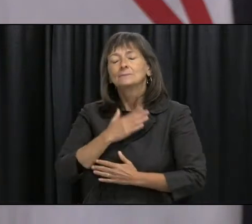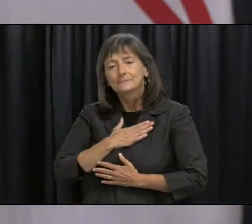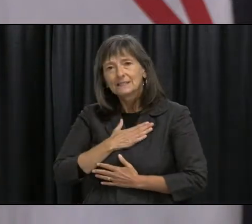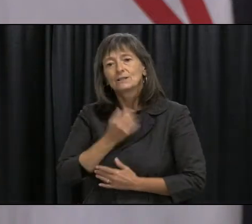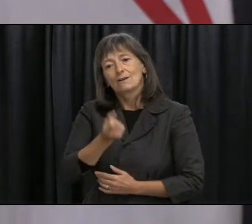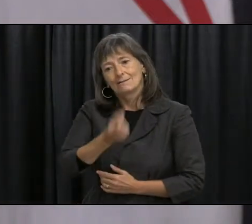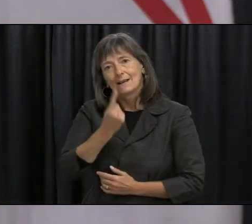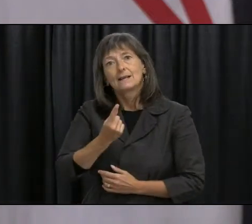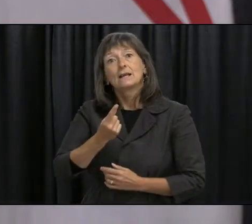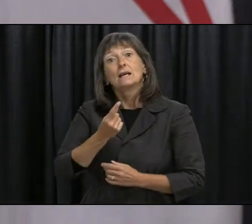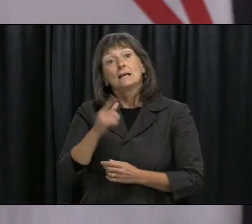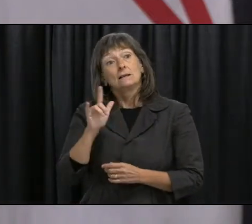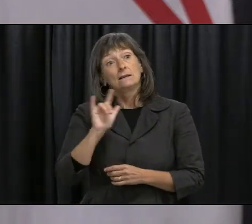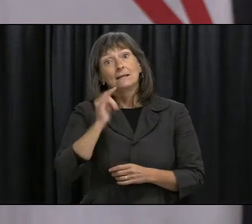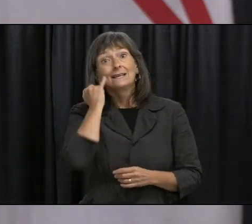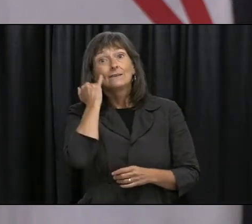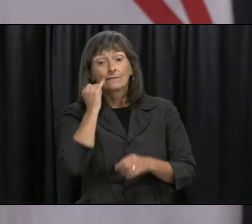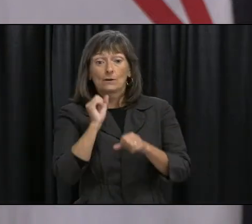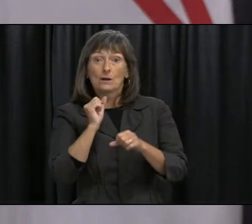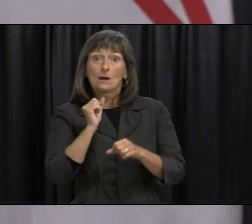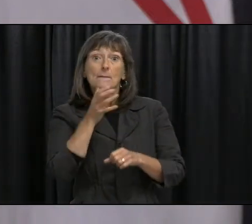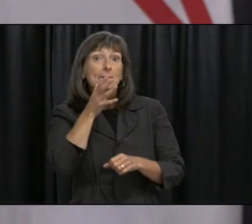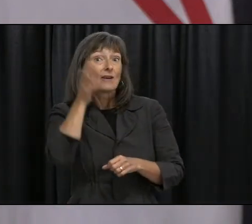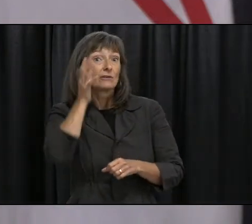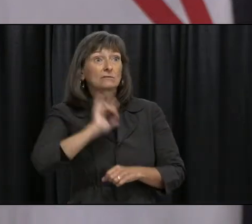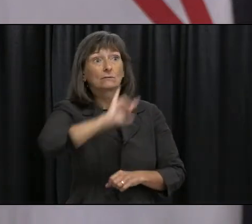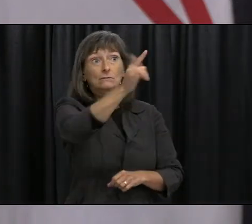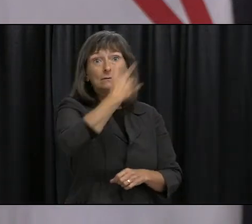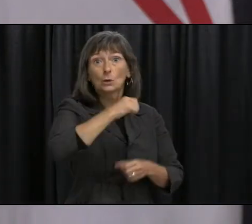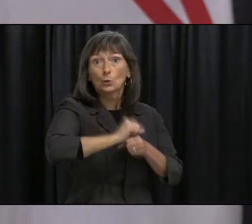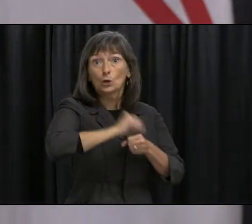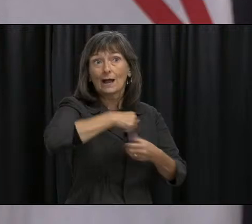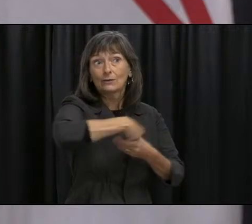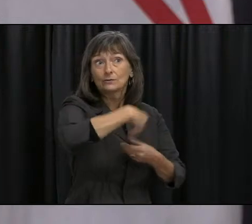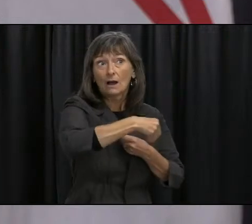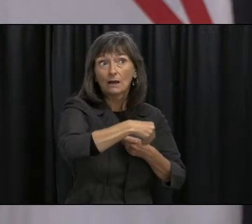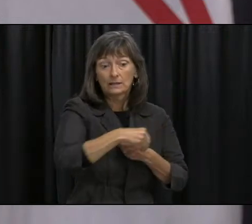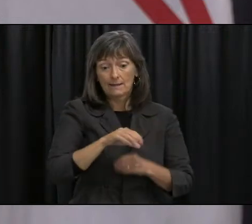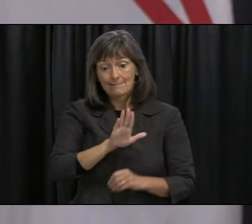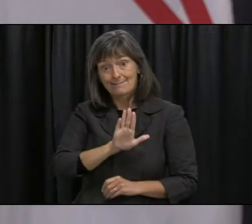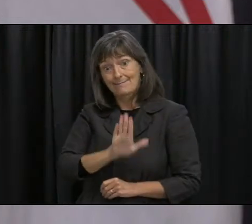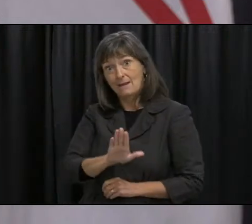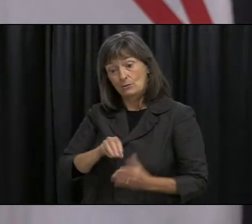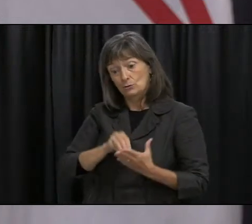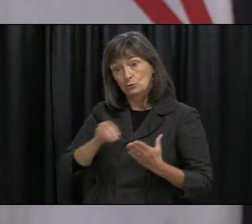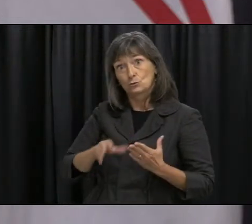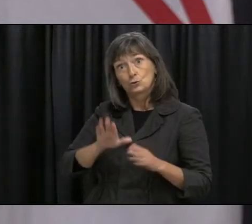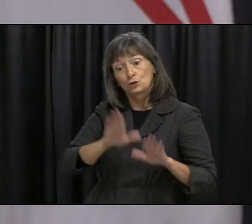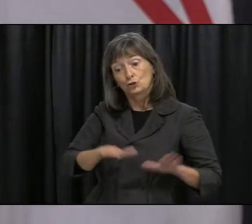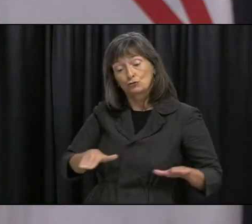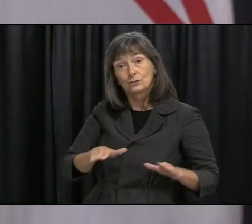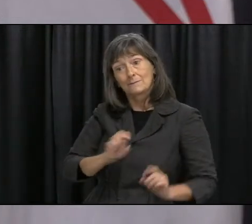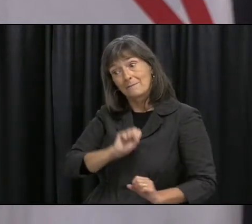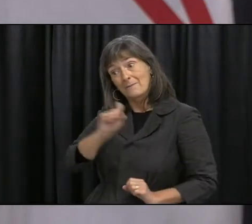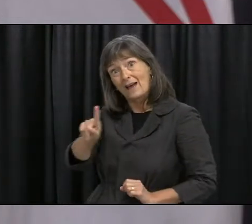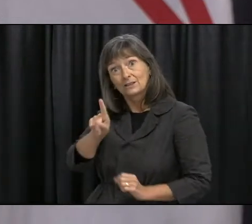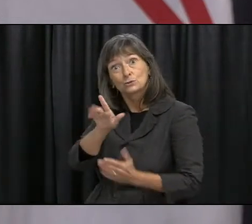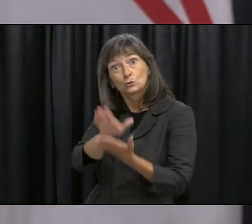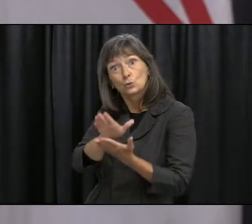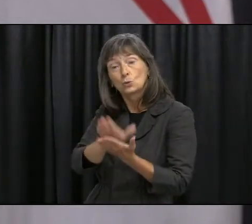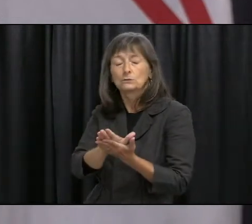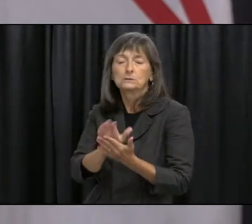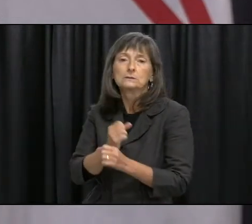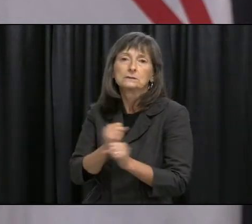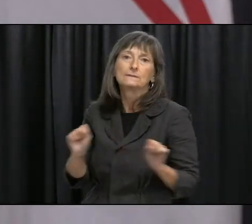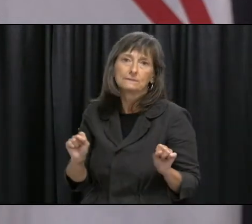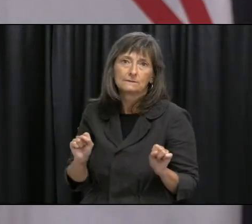for children of rotational workers to attend school. The workplaces of rotational workers have put many safeguards in place to reduce the